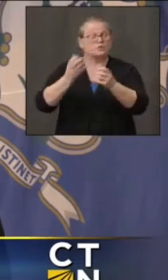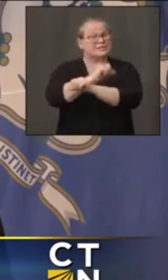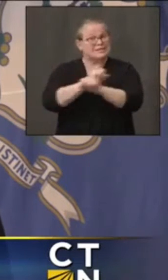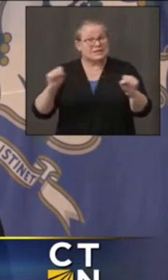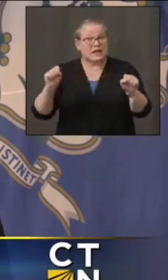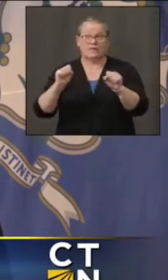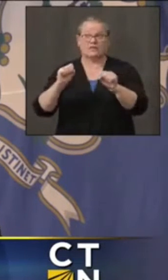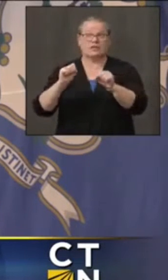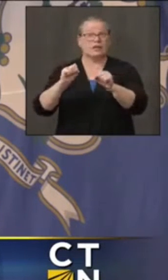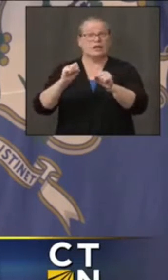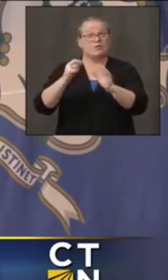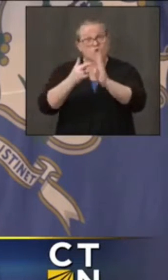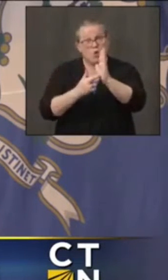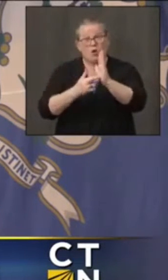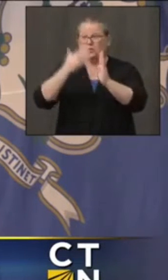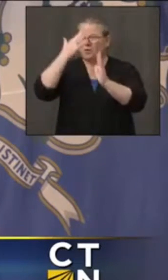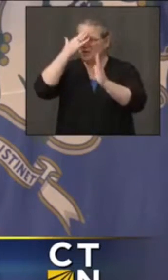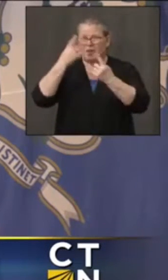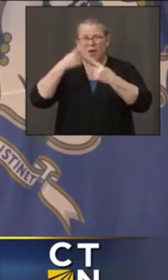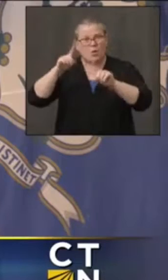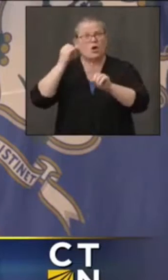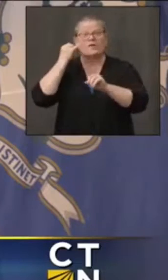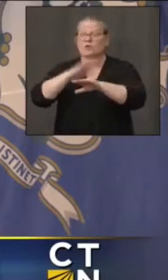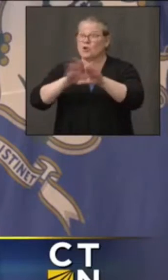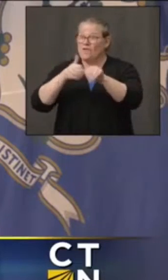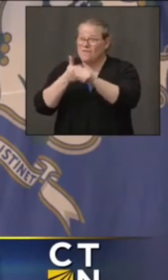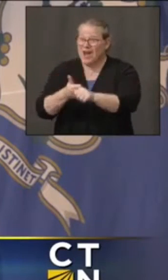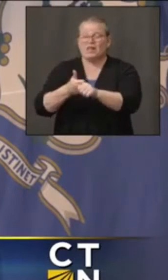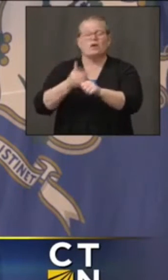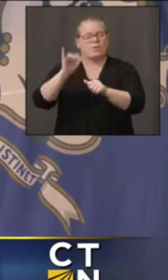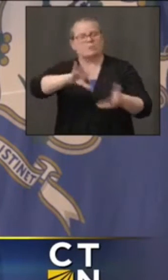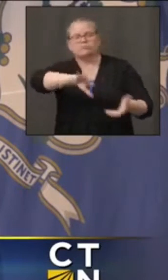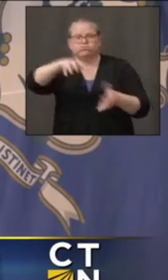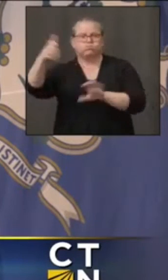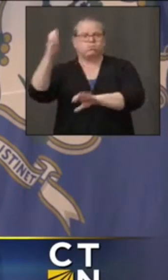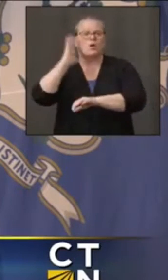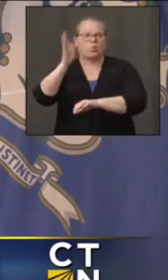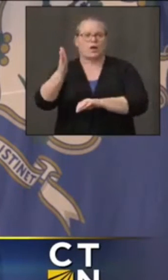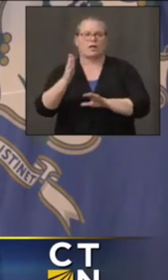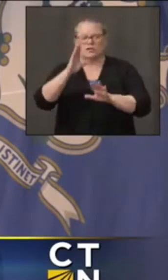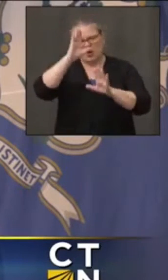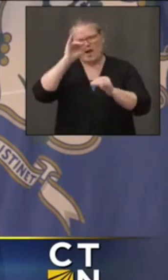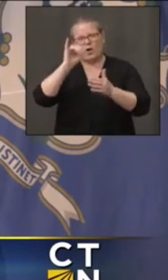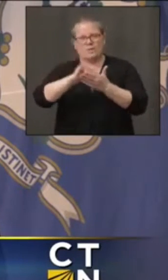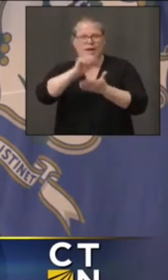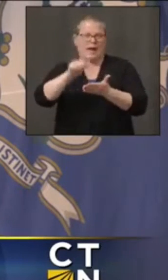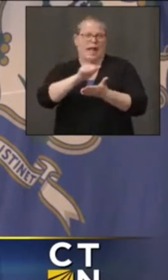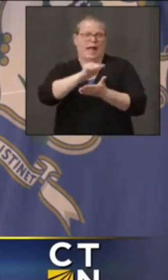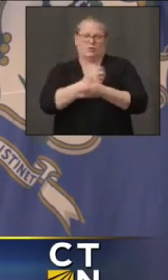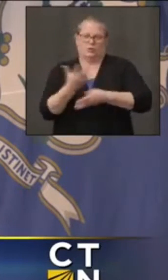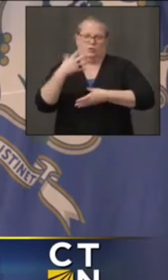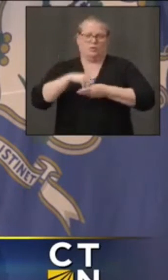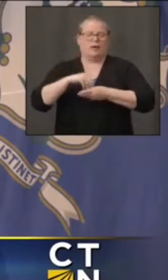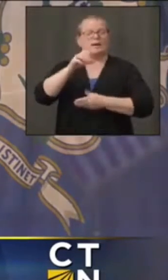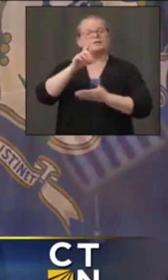know that they work, and that's how we're going to get through this together, and I hope that's the attitude we carry. Thank you, Dr. Fauci.